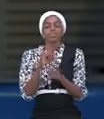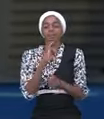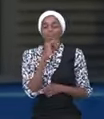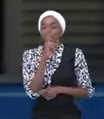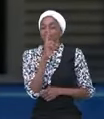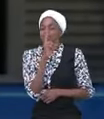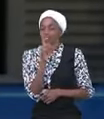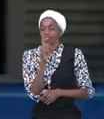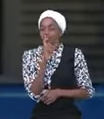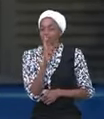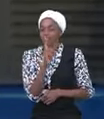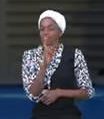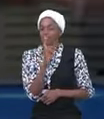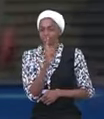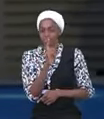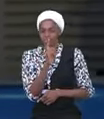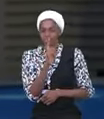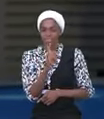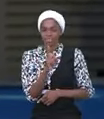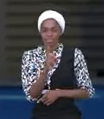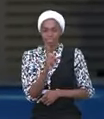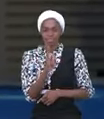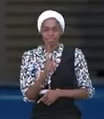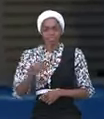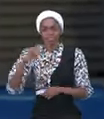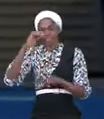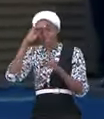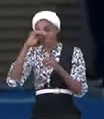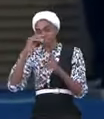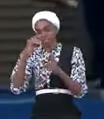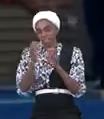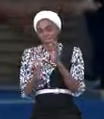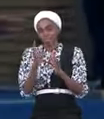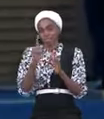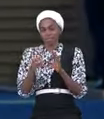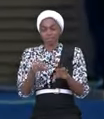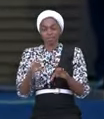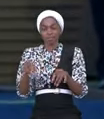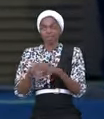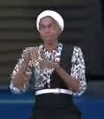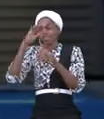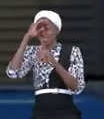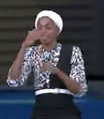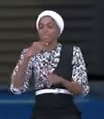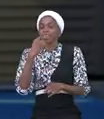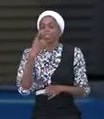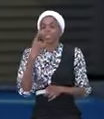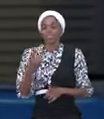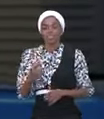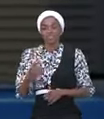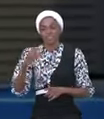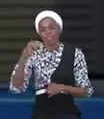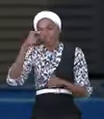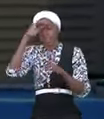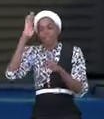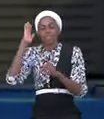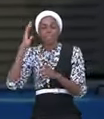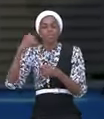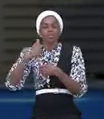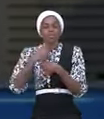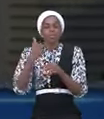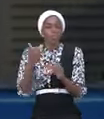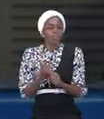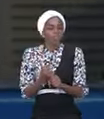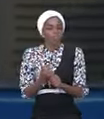God's love is sure. If you do as he says,